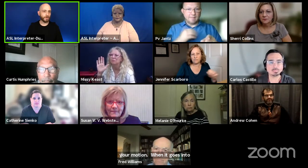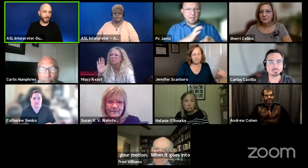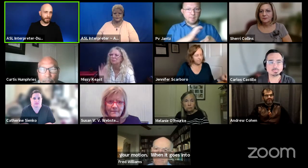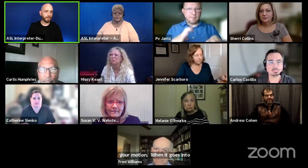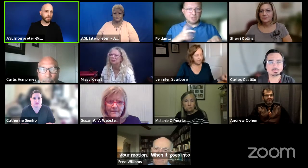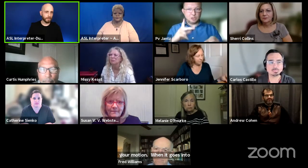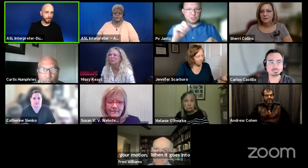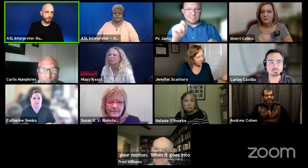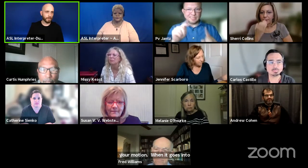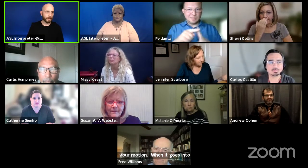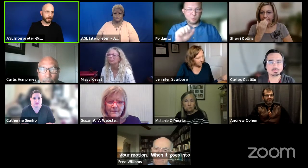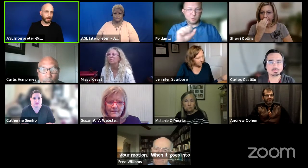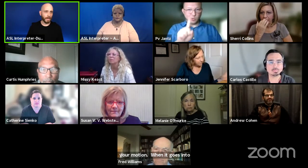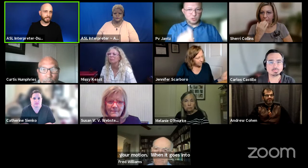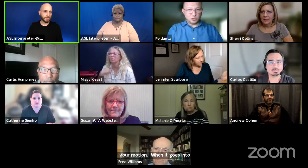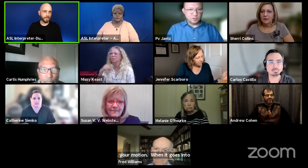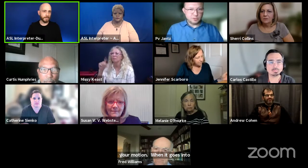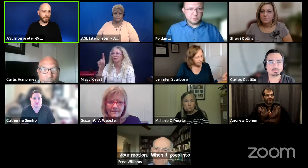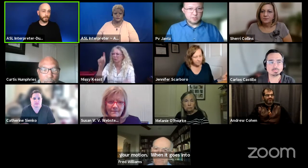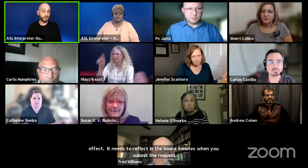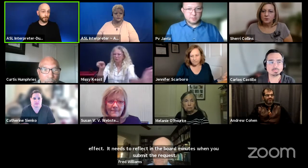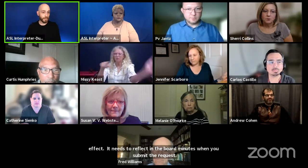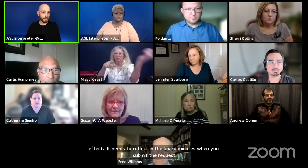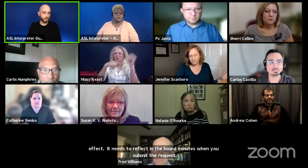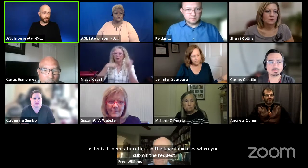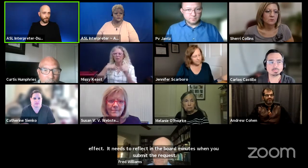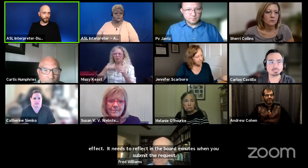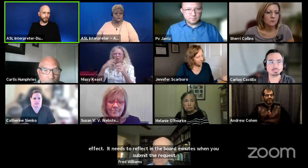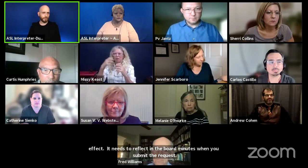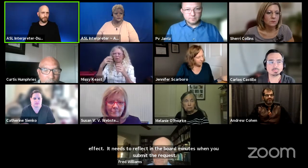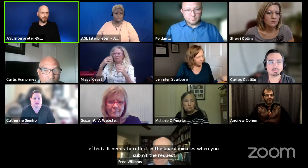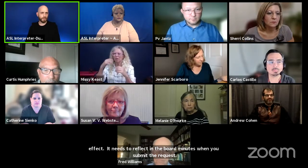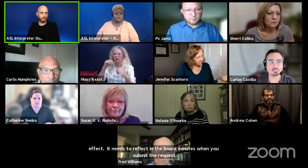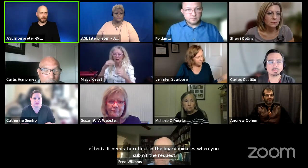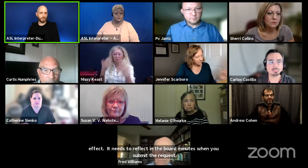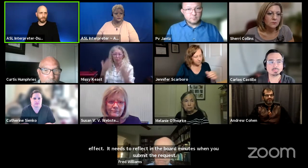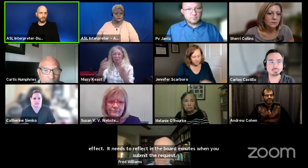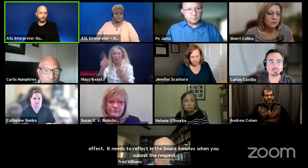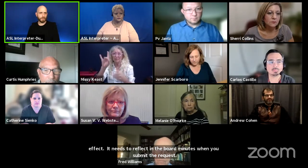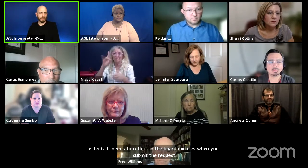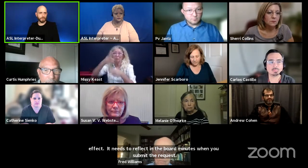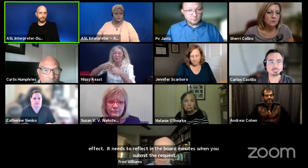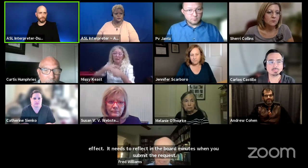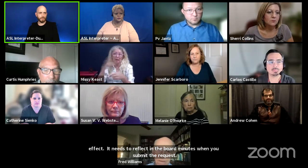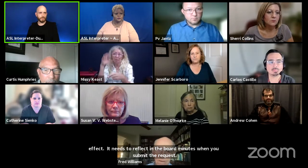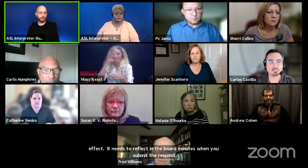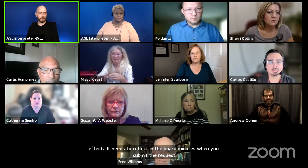Exactly. Okay. I see Commissioner Keast has a question.